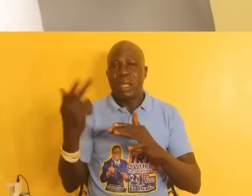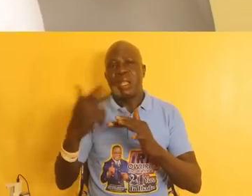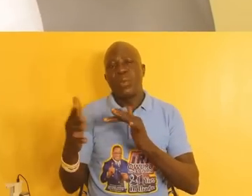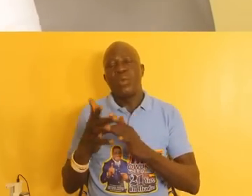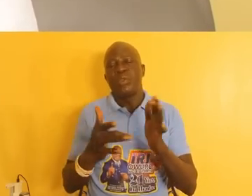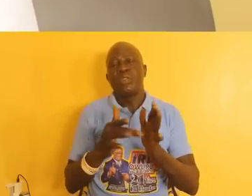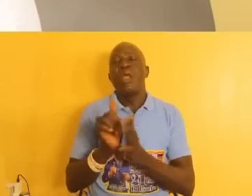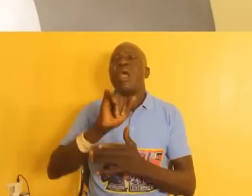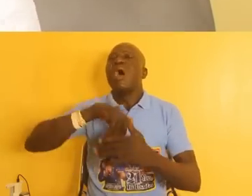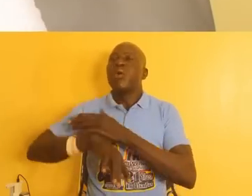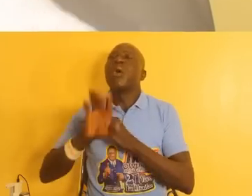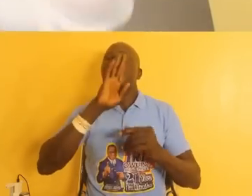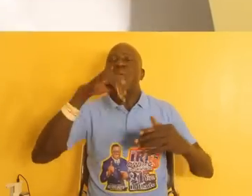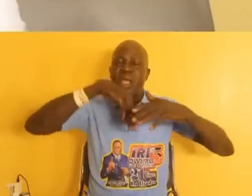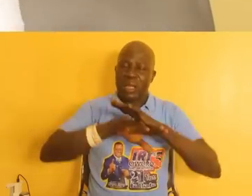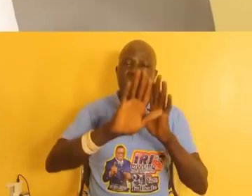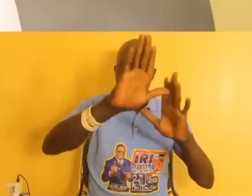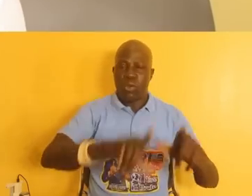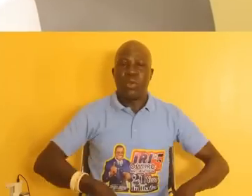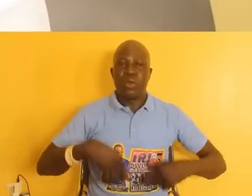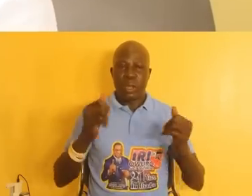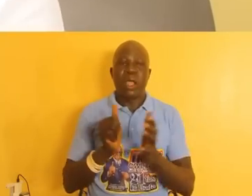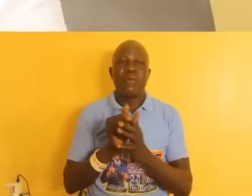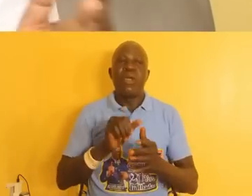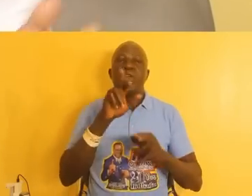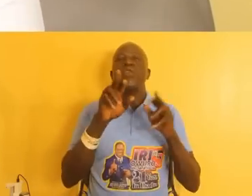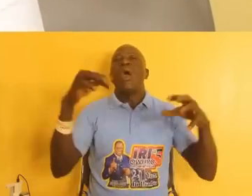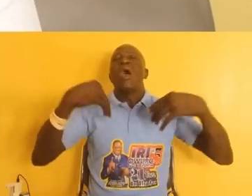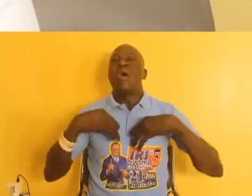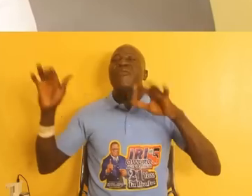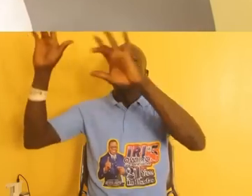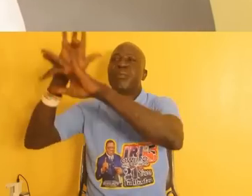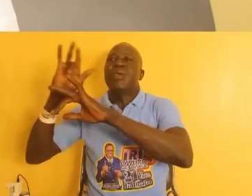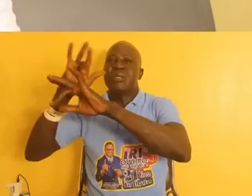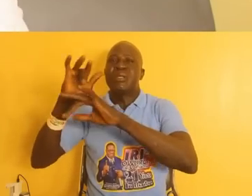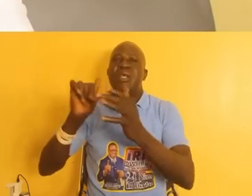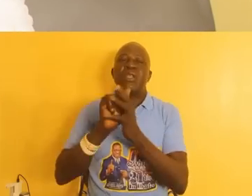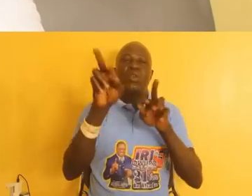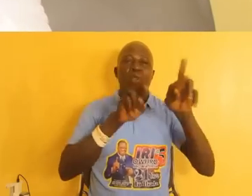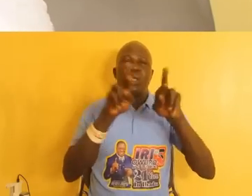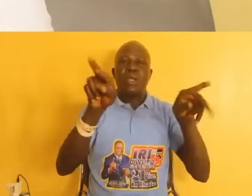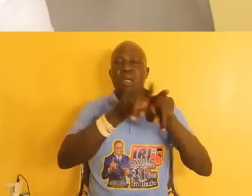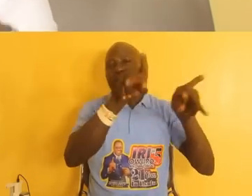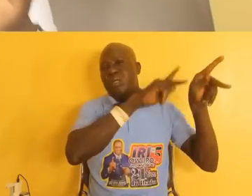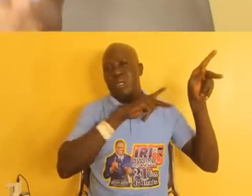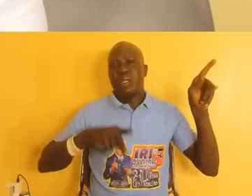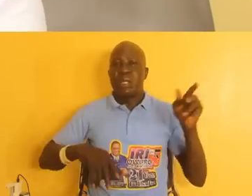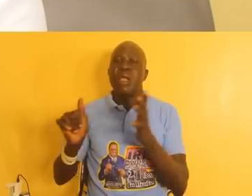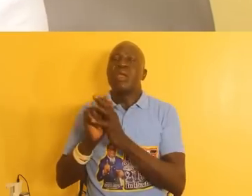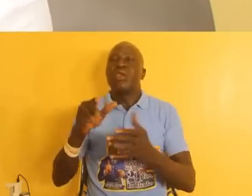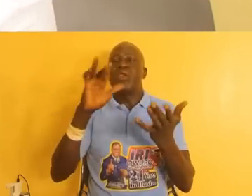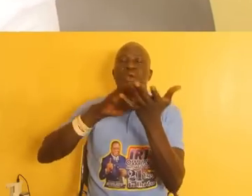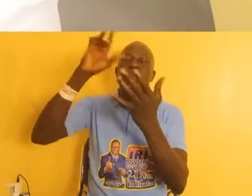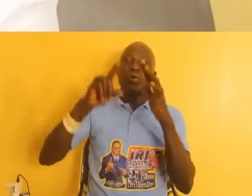Jesus Lórúkọ Jésù ó yà kó wọ inú ayé ẹ̀. Wàá dẹ̀ rà ánú bá. Wàá dẹ̀ ṣe bí ọba. Ògbó rẹ̀ á